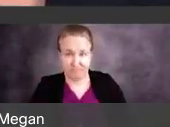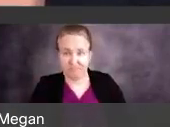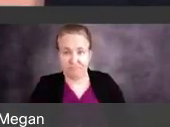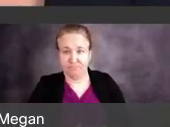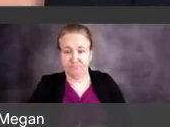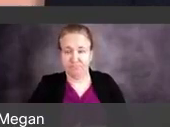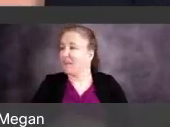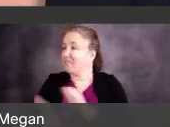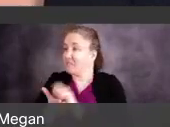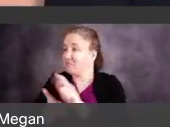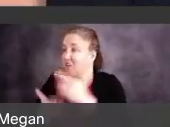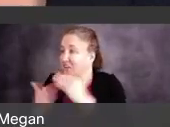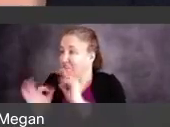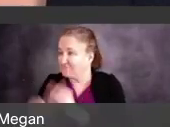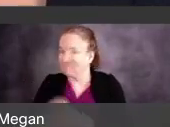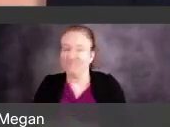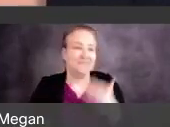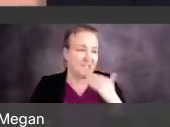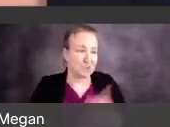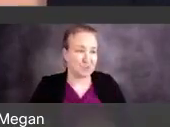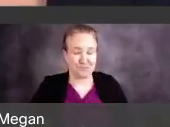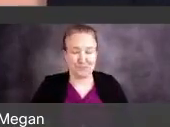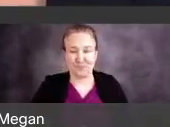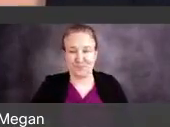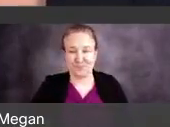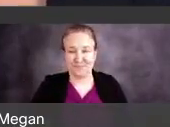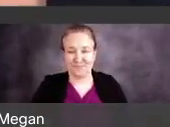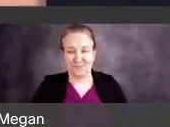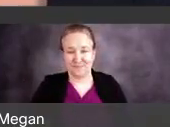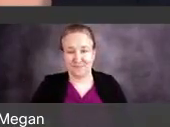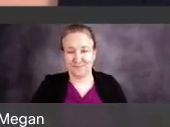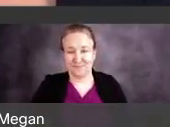Okay, that's all. Thank you. Thank you.